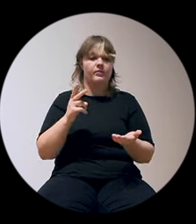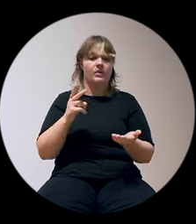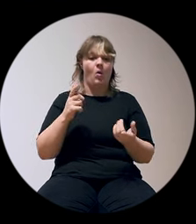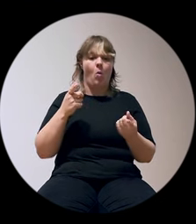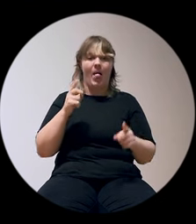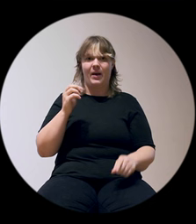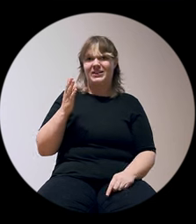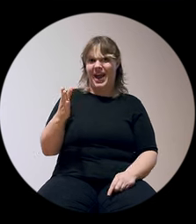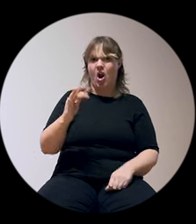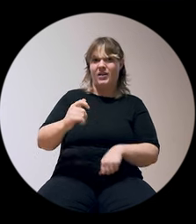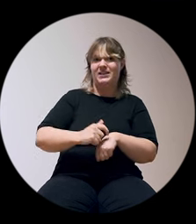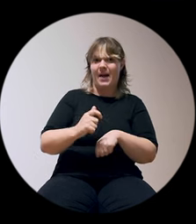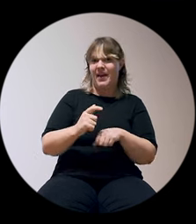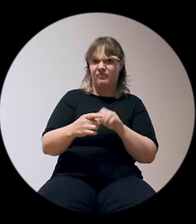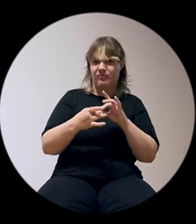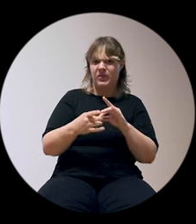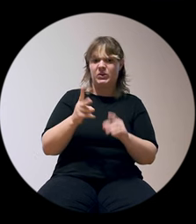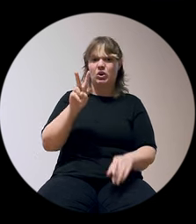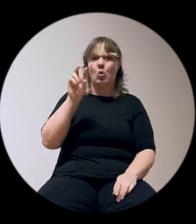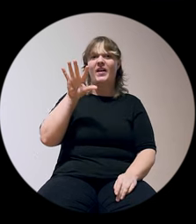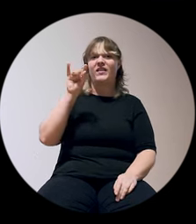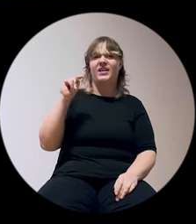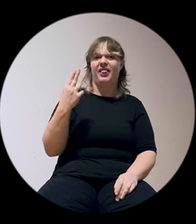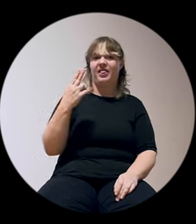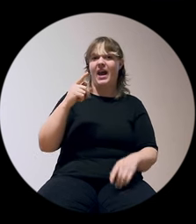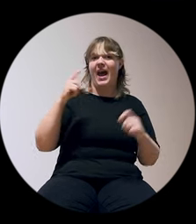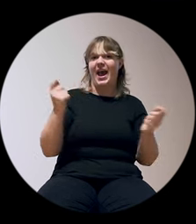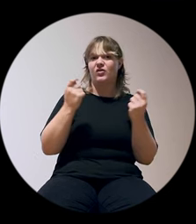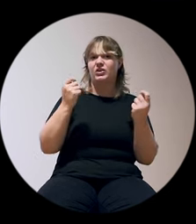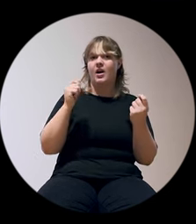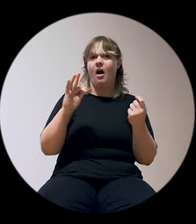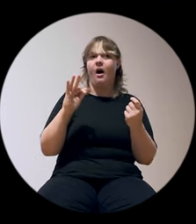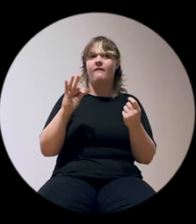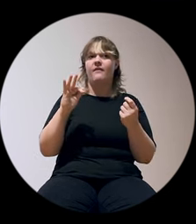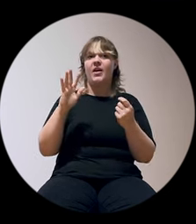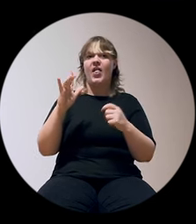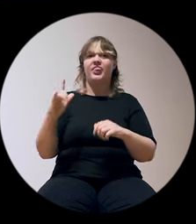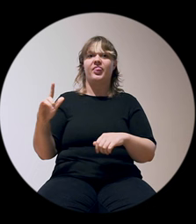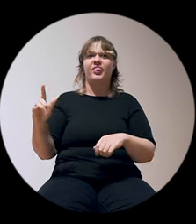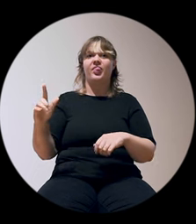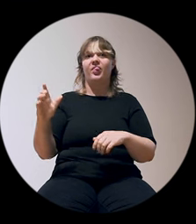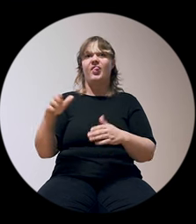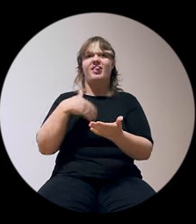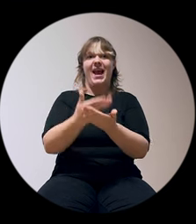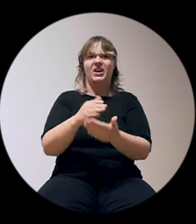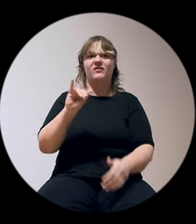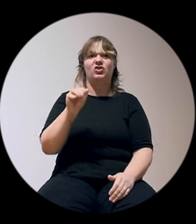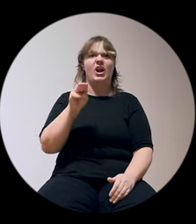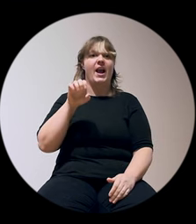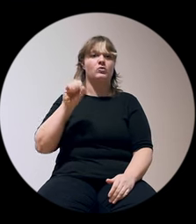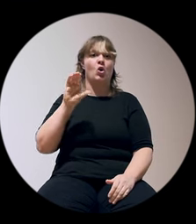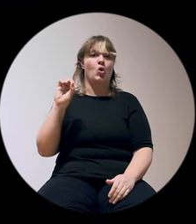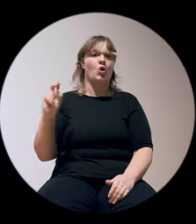there, and timing-wise, was that the 250th anniversary of the landing of James Cook was about